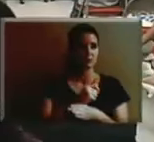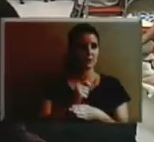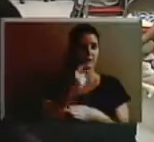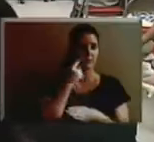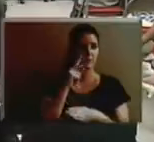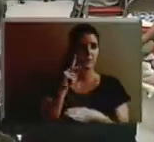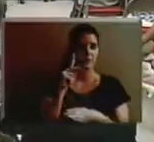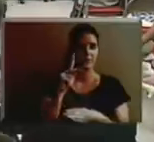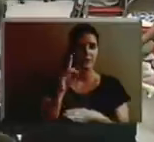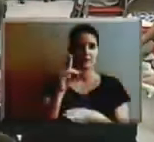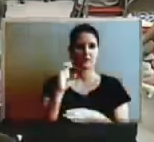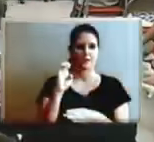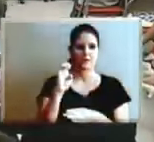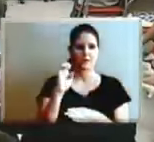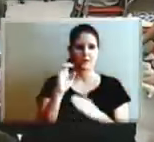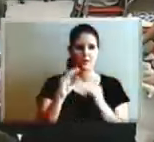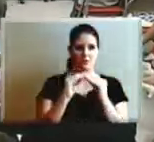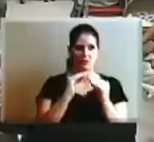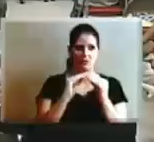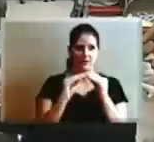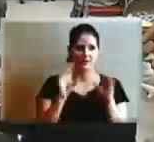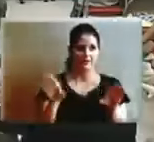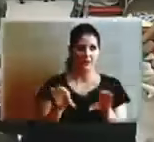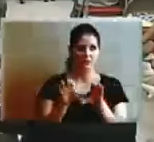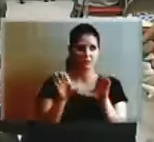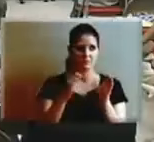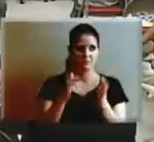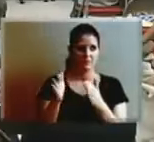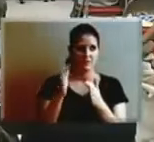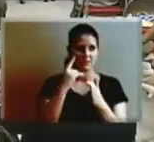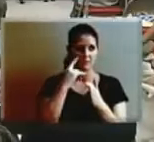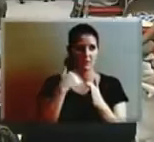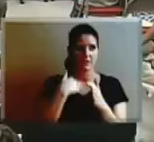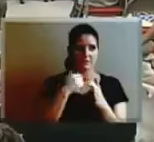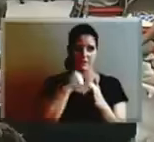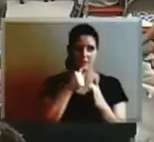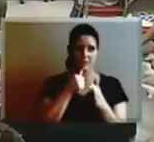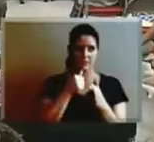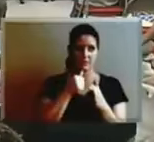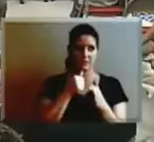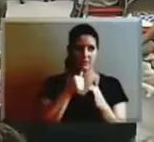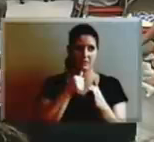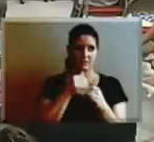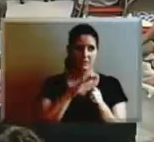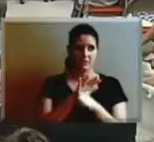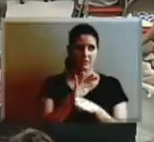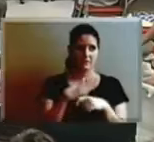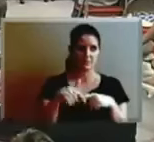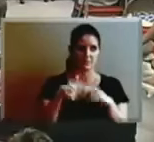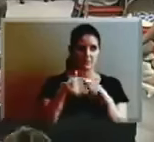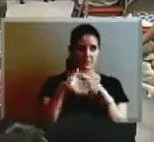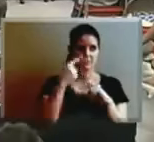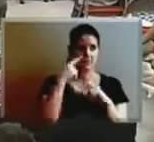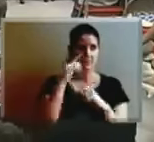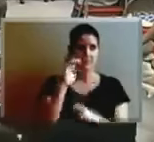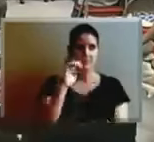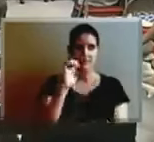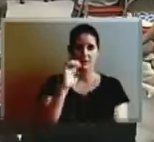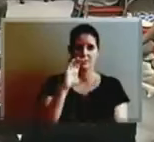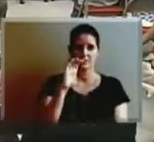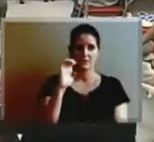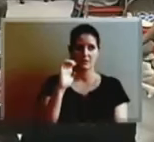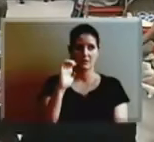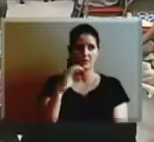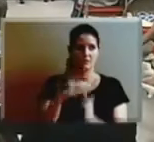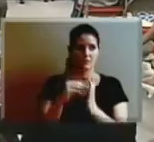KDE's corrective action plan for our having disproportionate and excessive suspensions of ECE students. I just